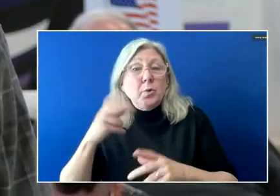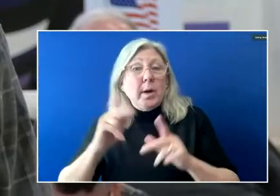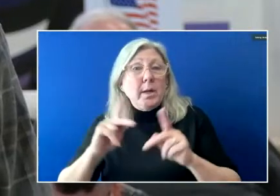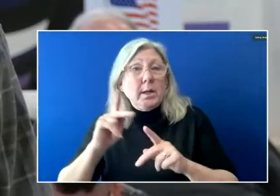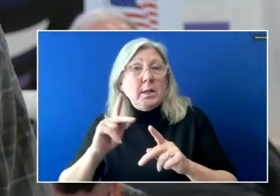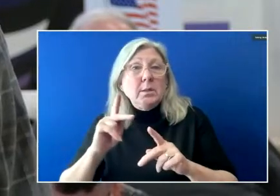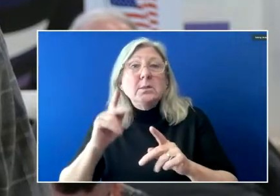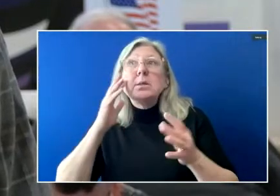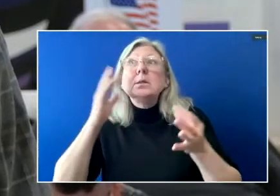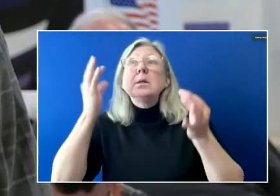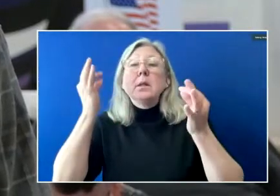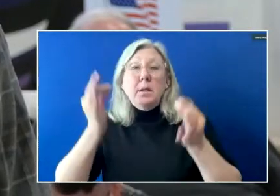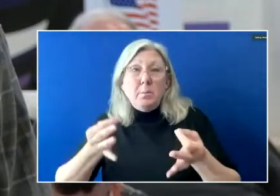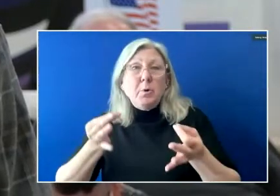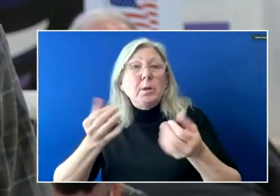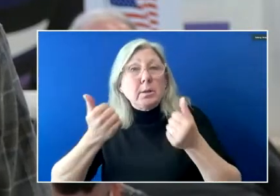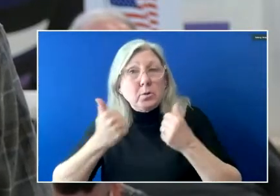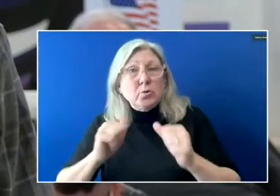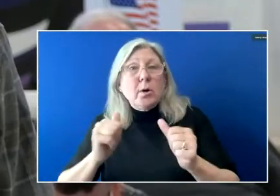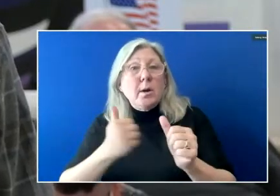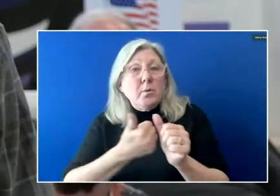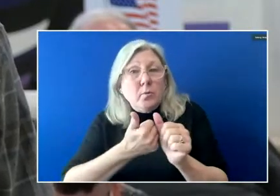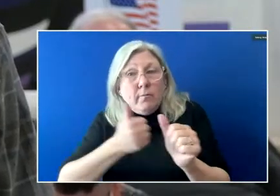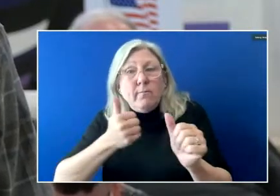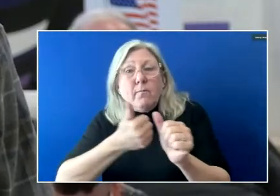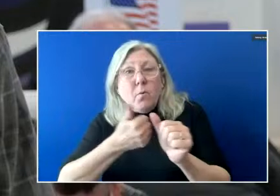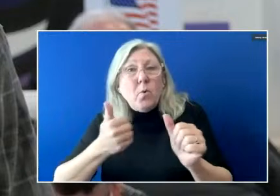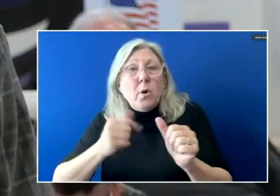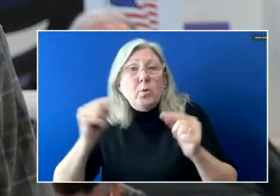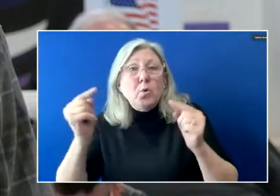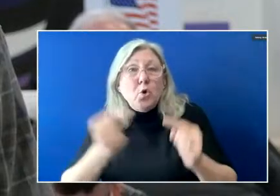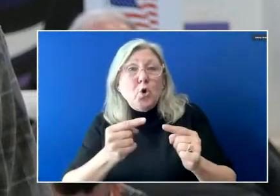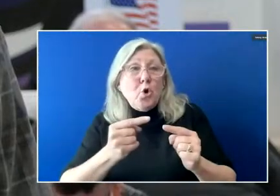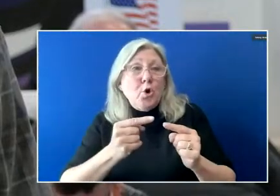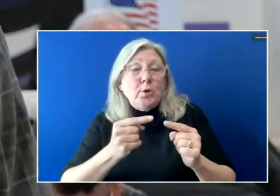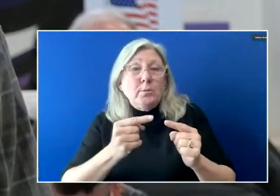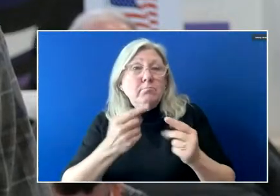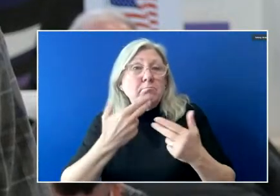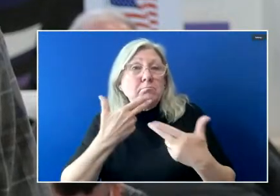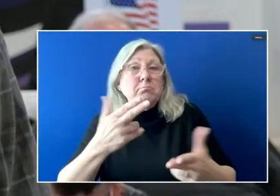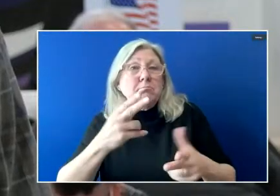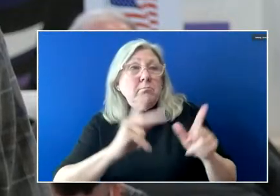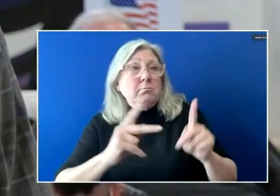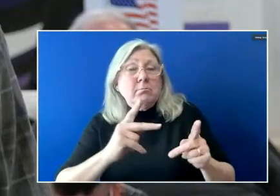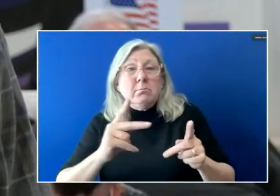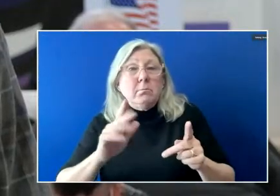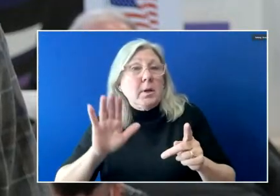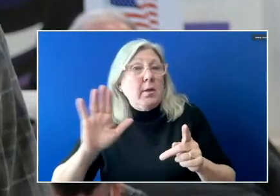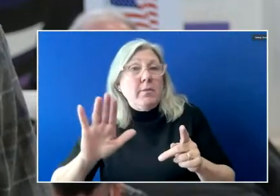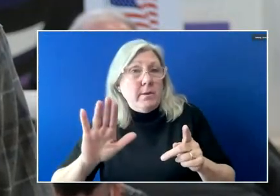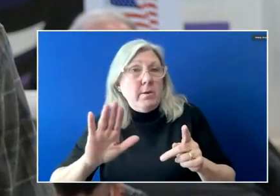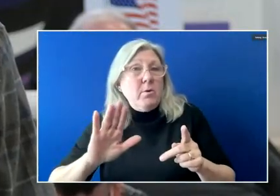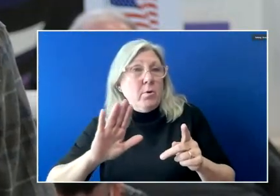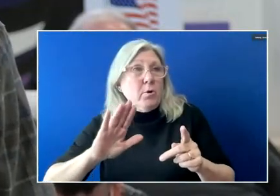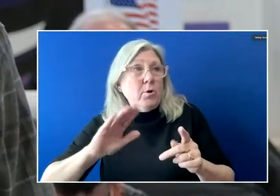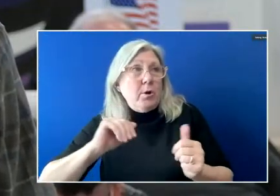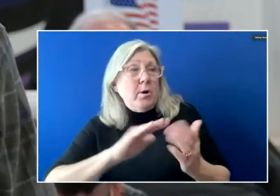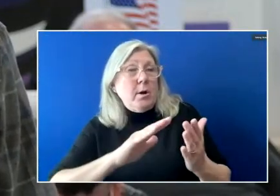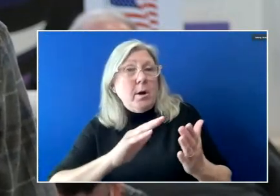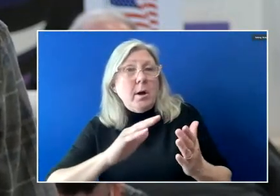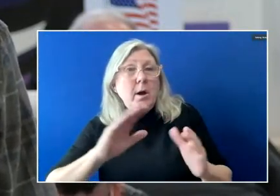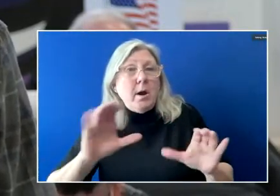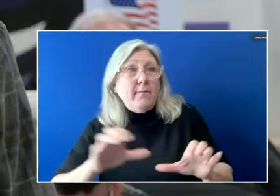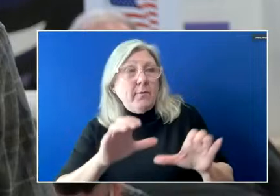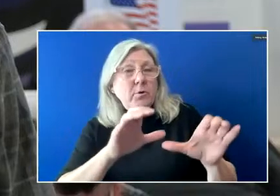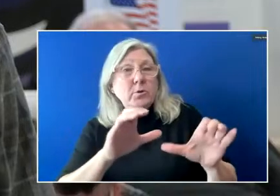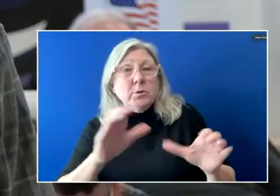deliberately tried to avoid hurting civilians in all of their efforts despite um what has been